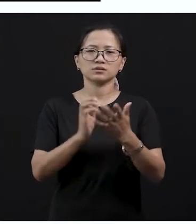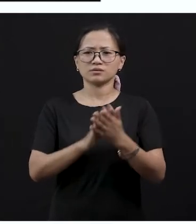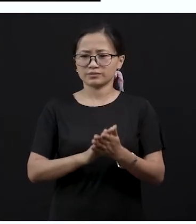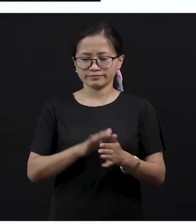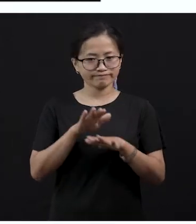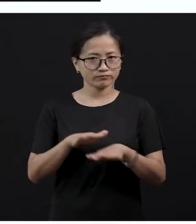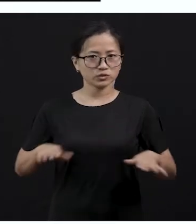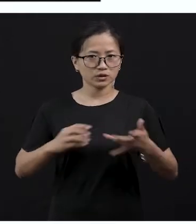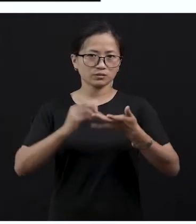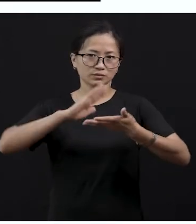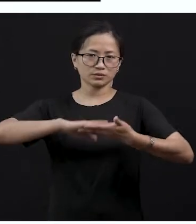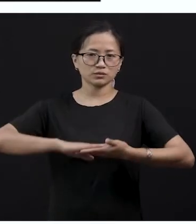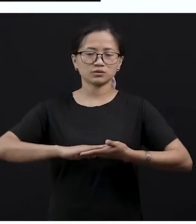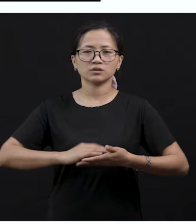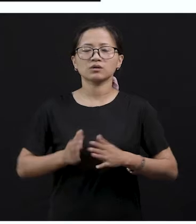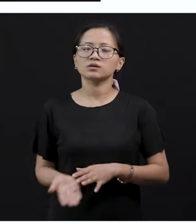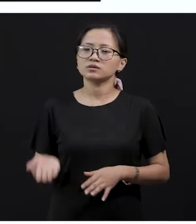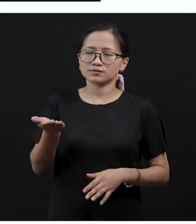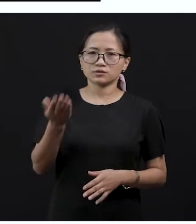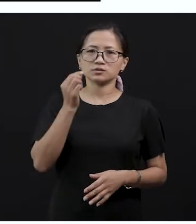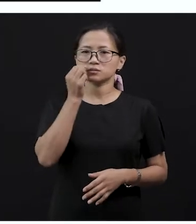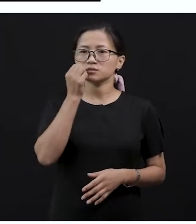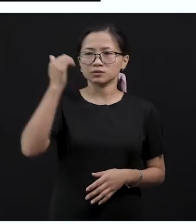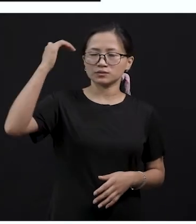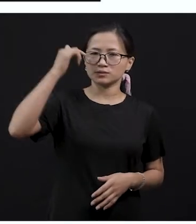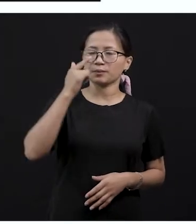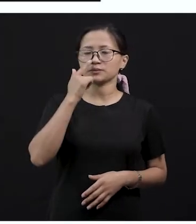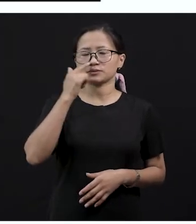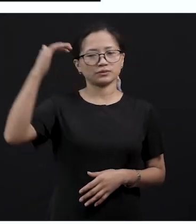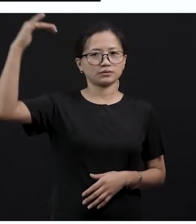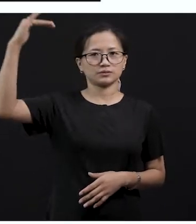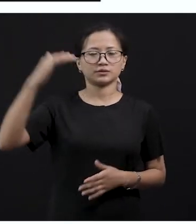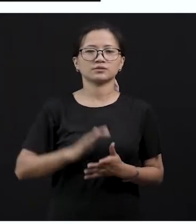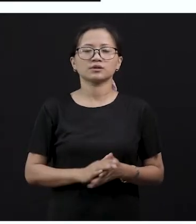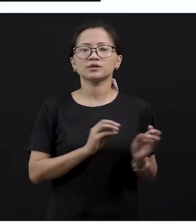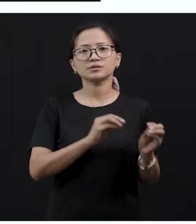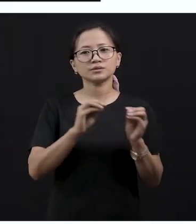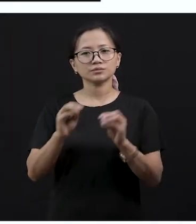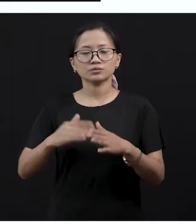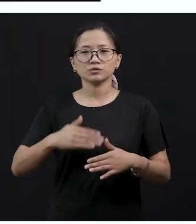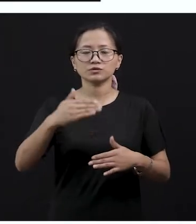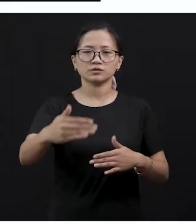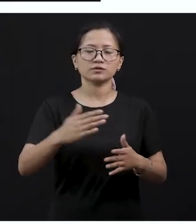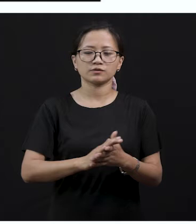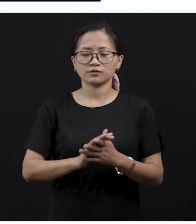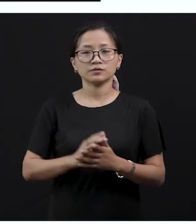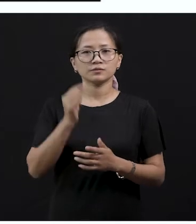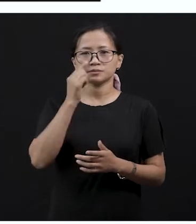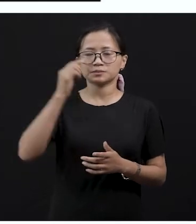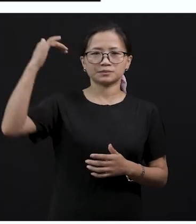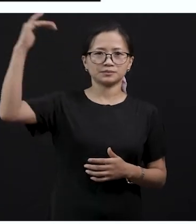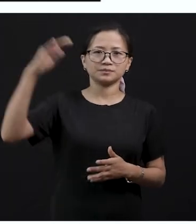he also uplifted women. That means he has improved the lives of women. Also,